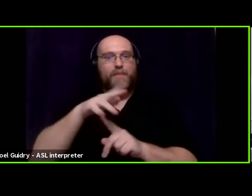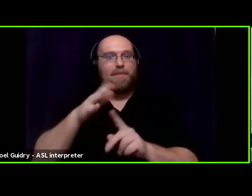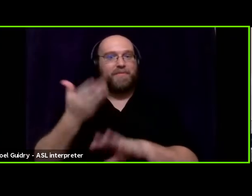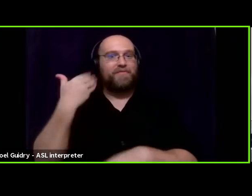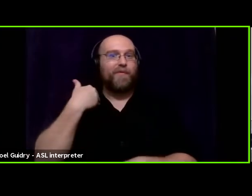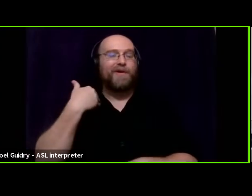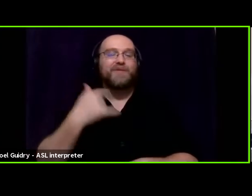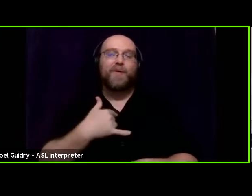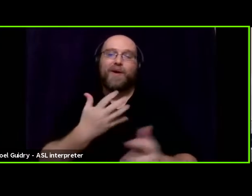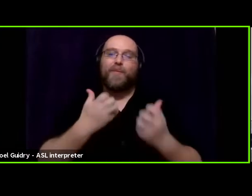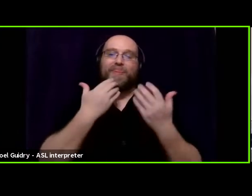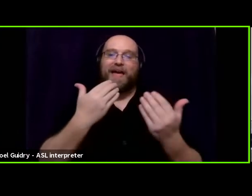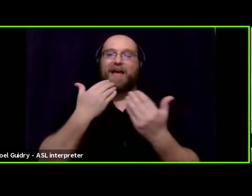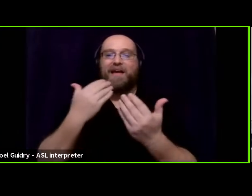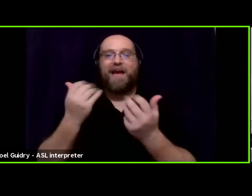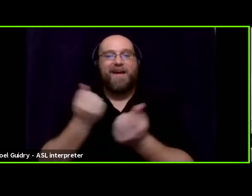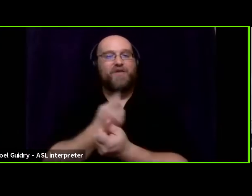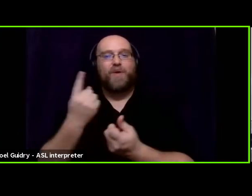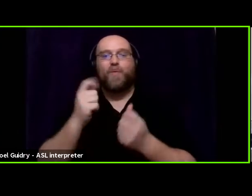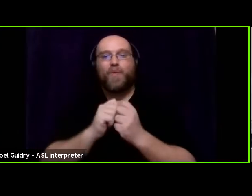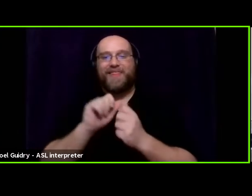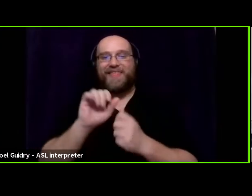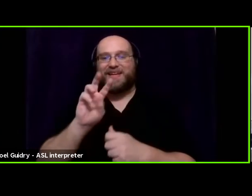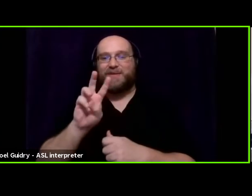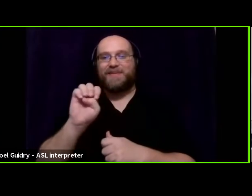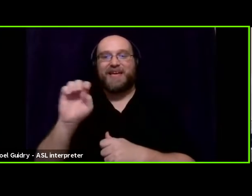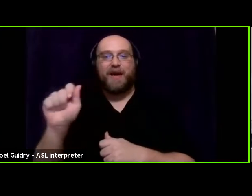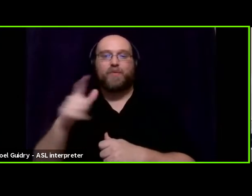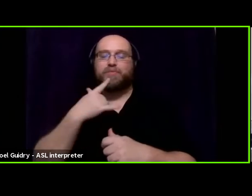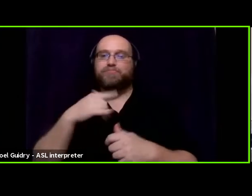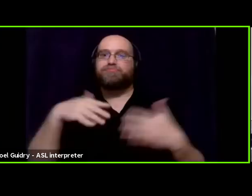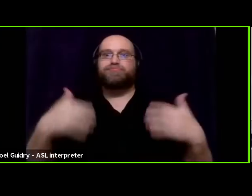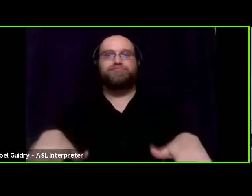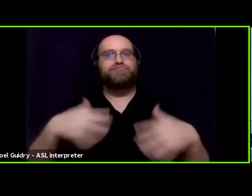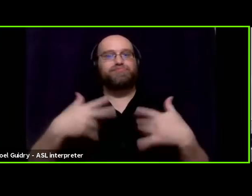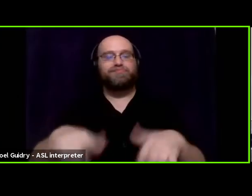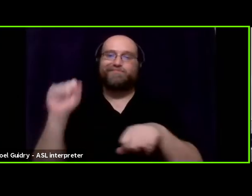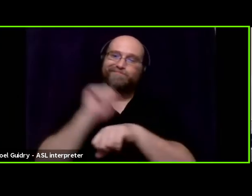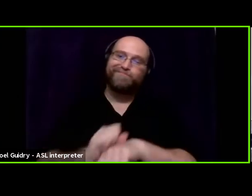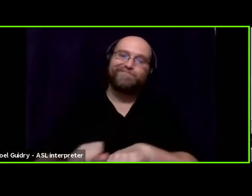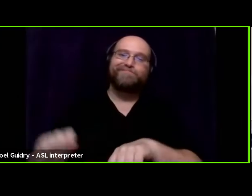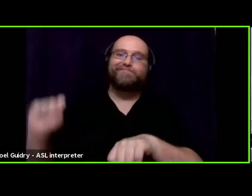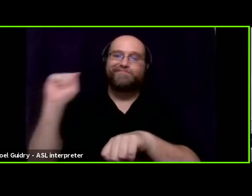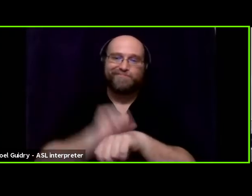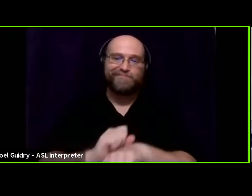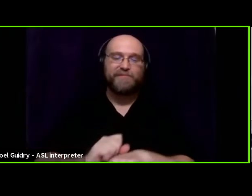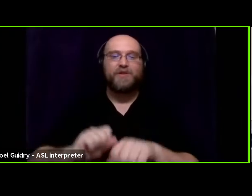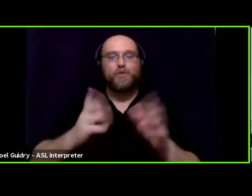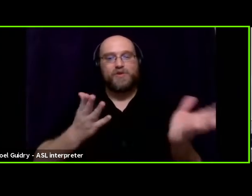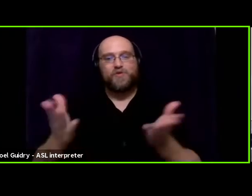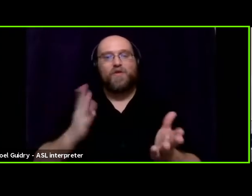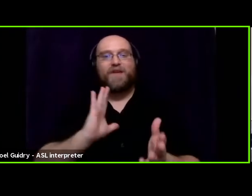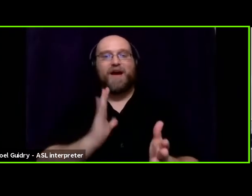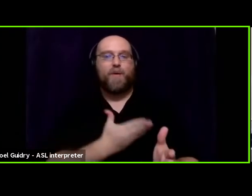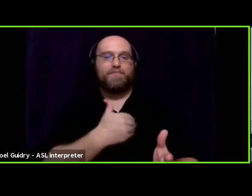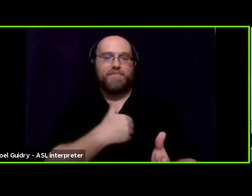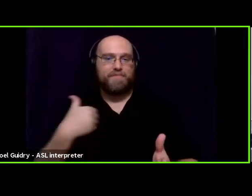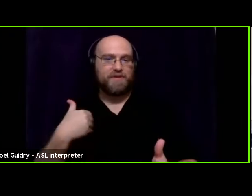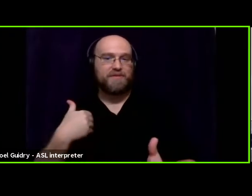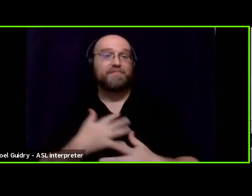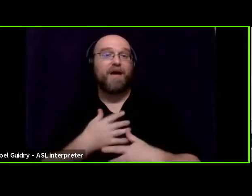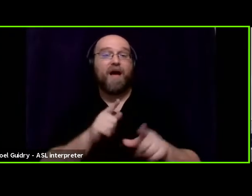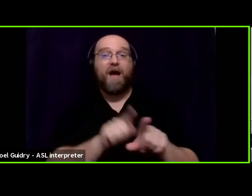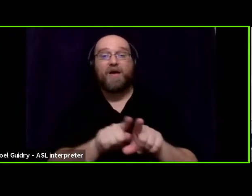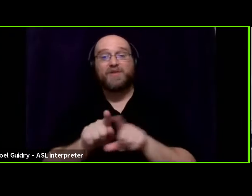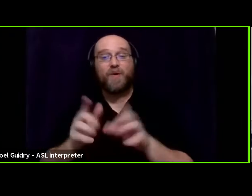WEA who is just going above and beyond to help serve our members. I need to also make sure that I